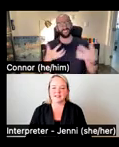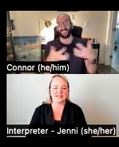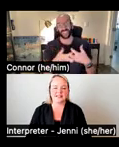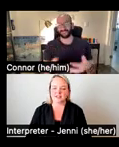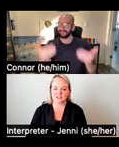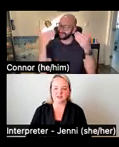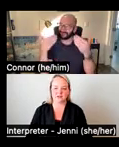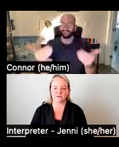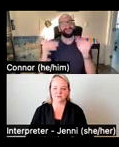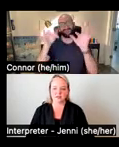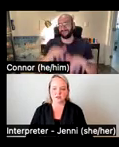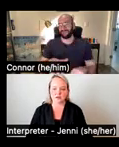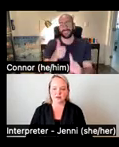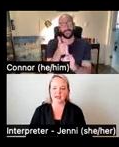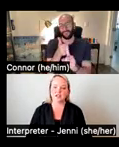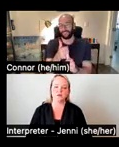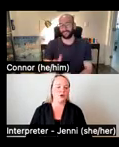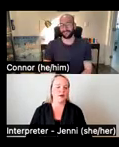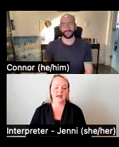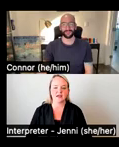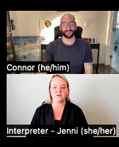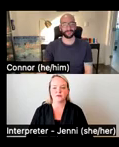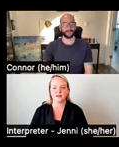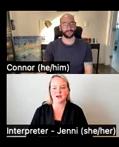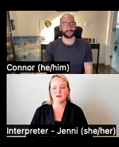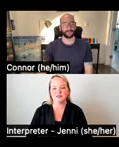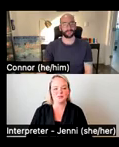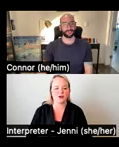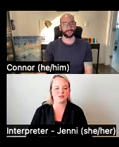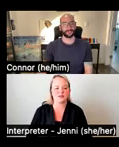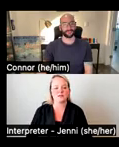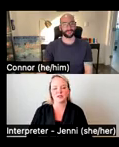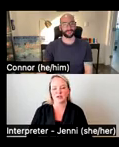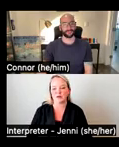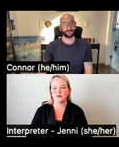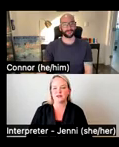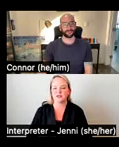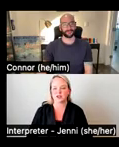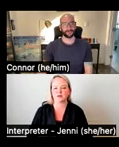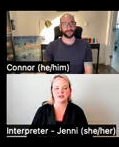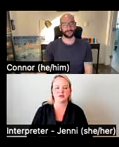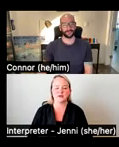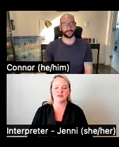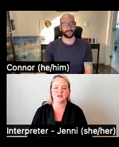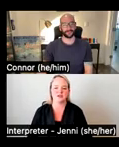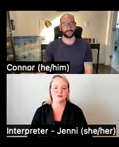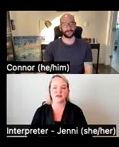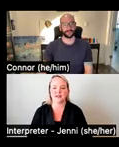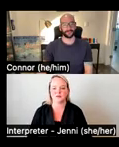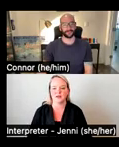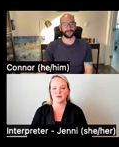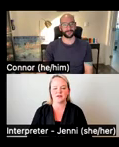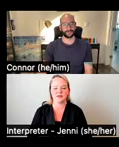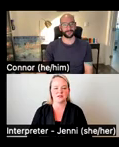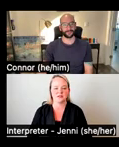or an identity that just doesn't fit with that, you can go ahead and fill out the box below and share what community you do